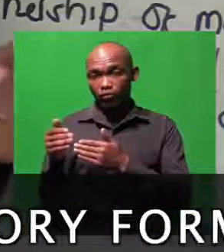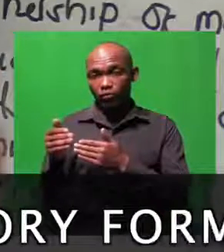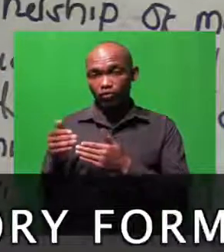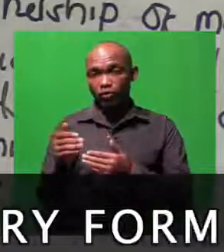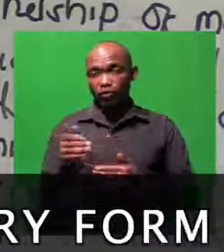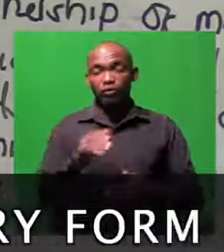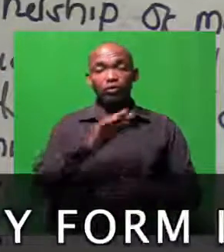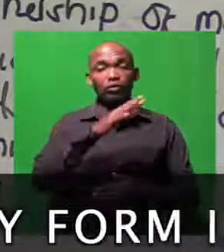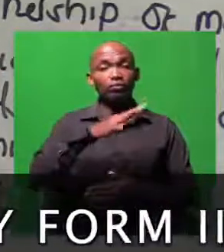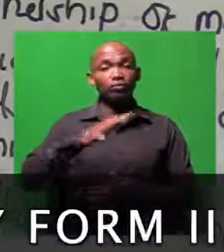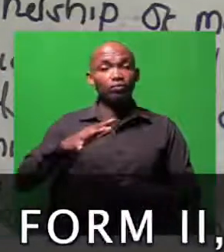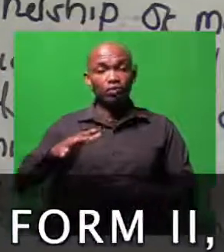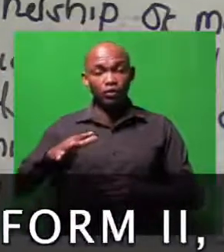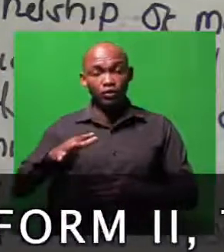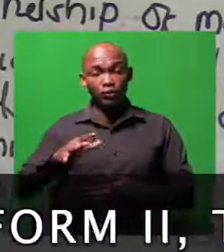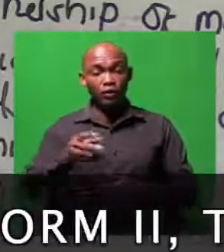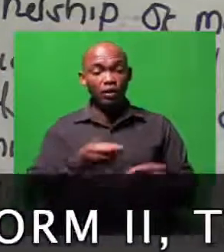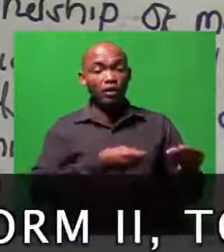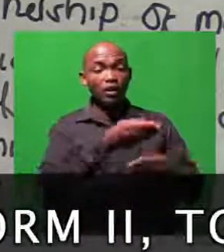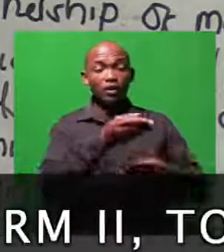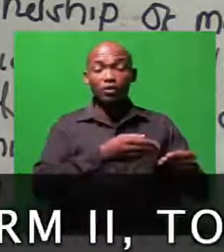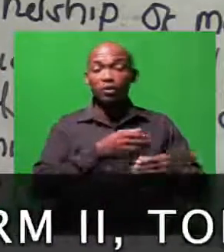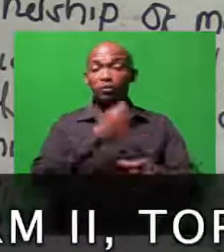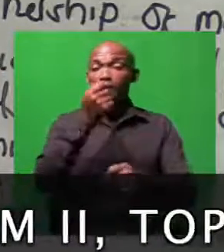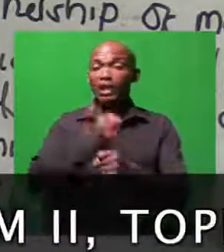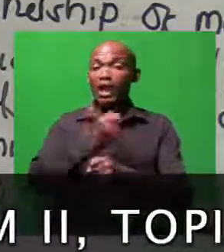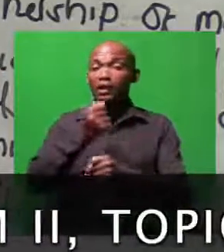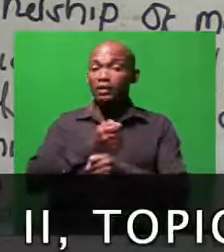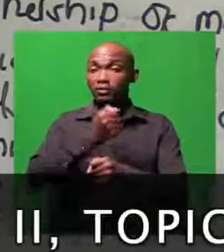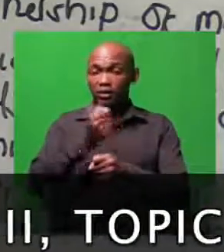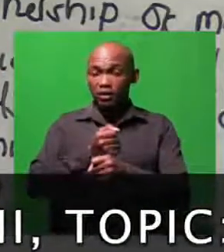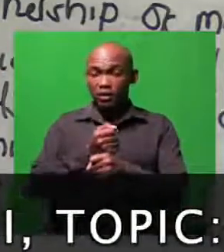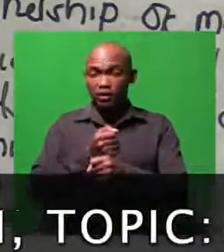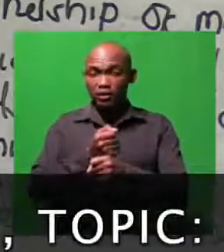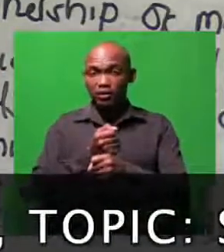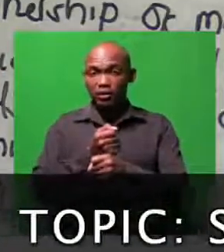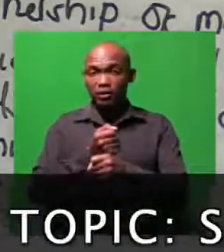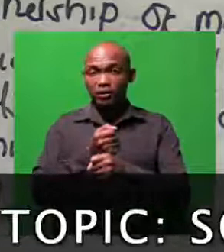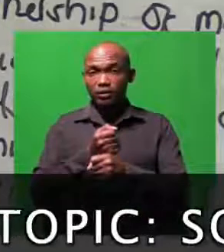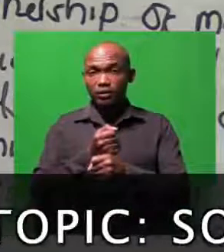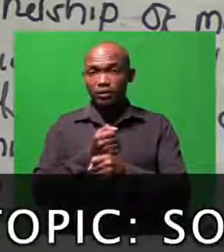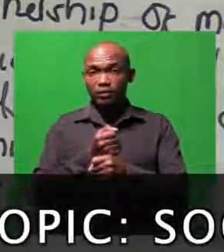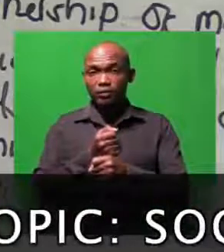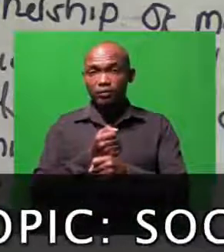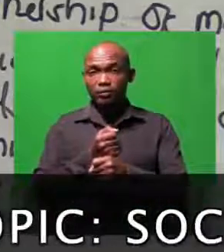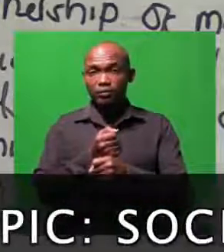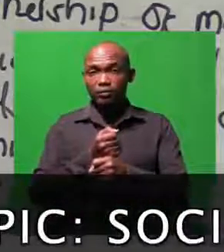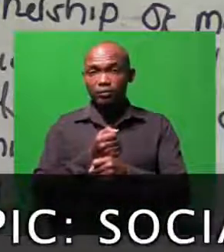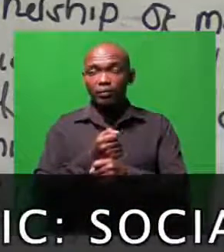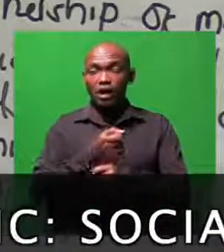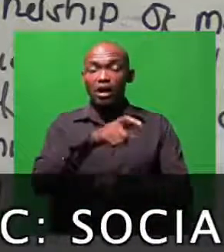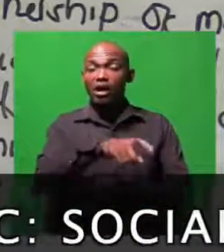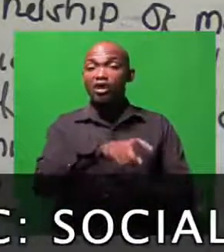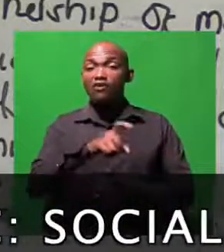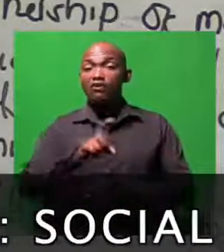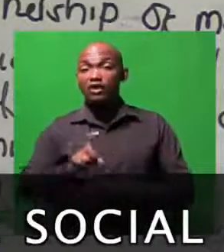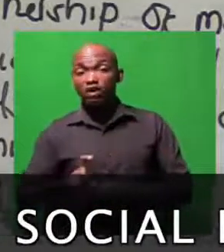near coastal areas, their economic activities